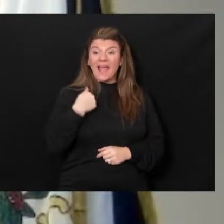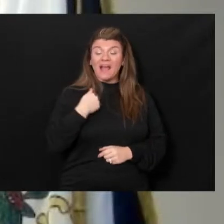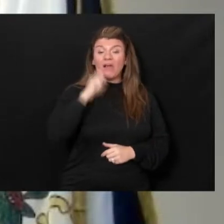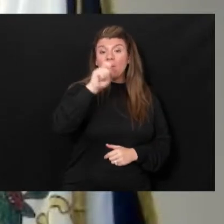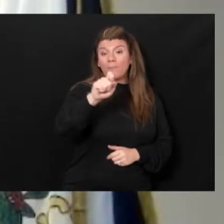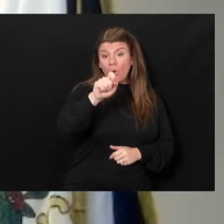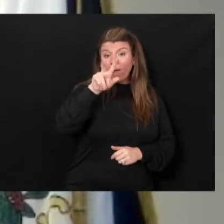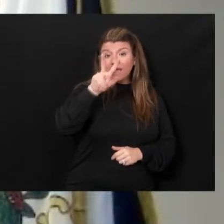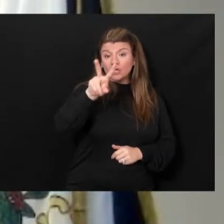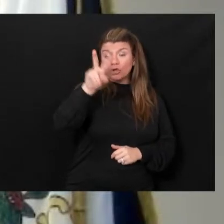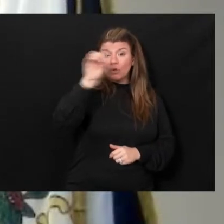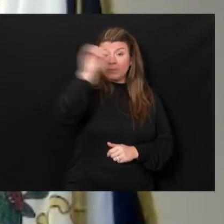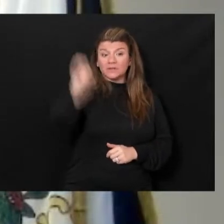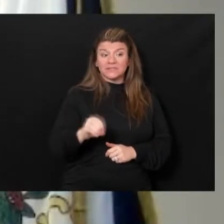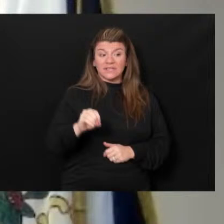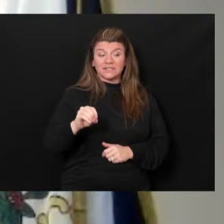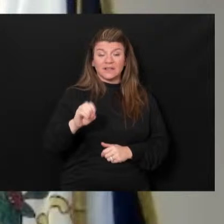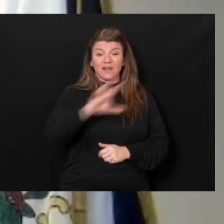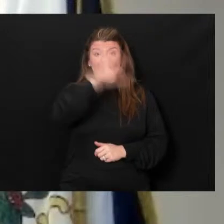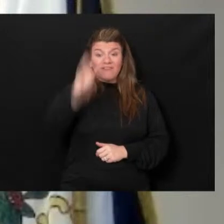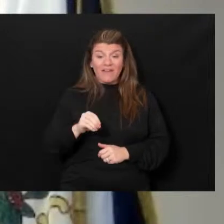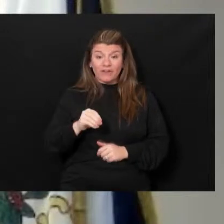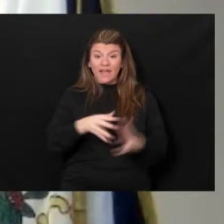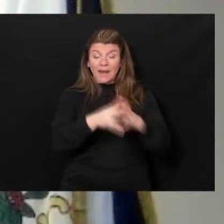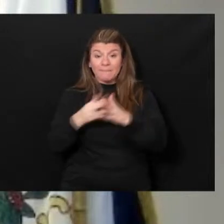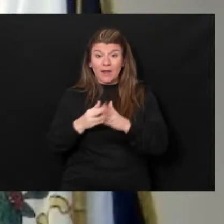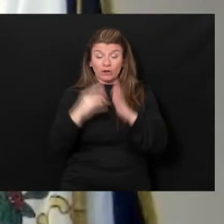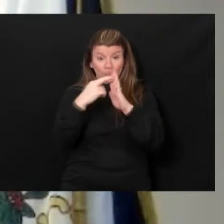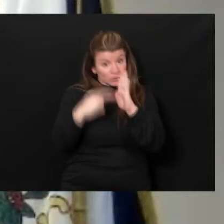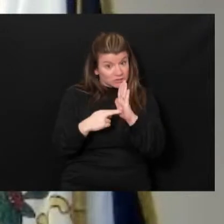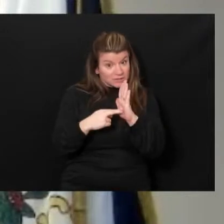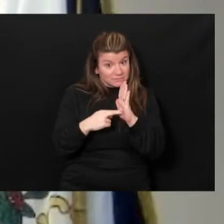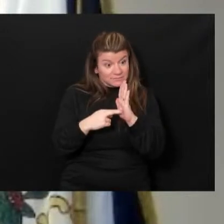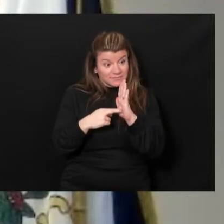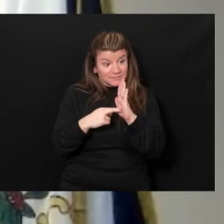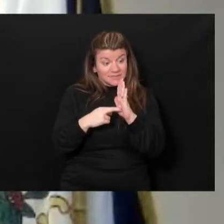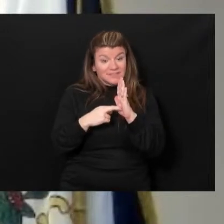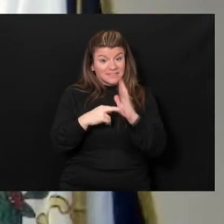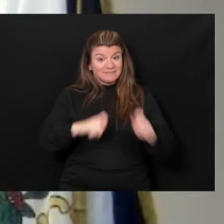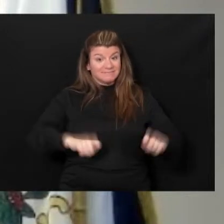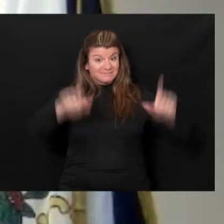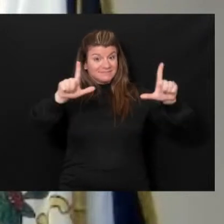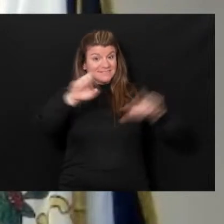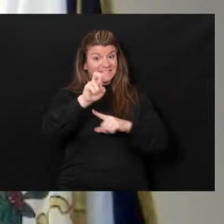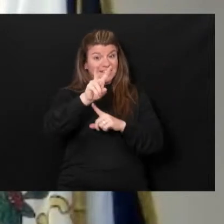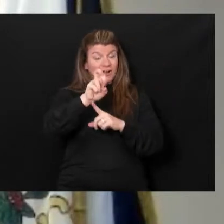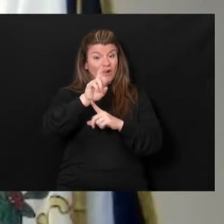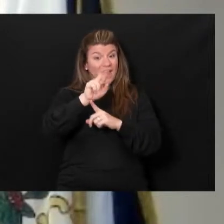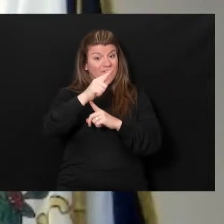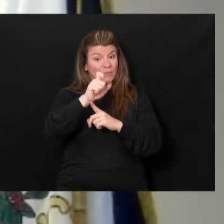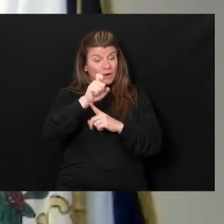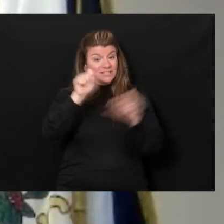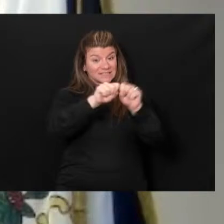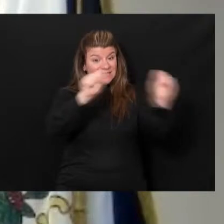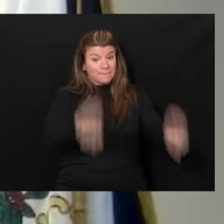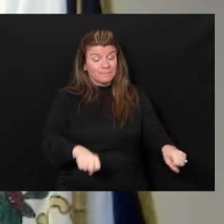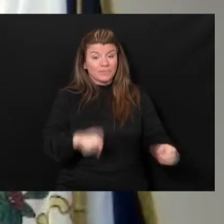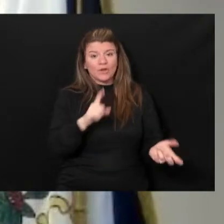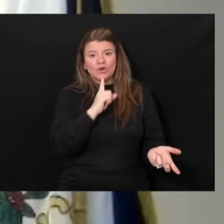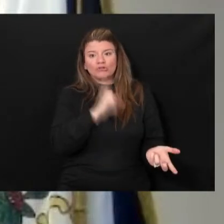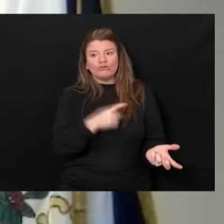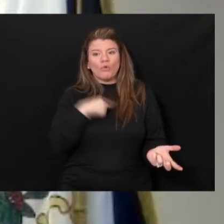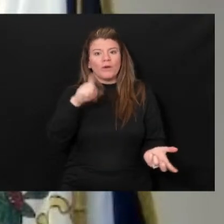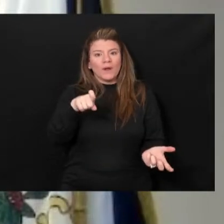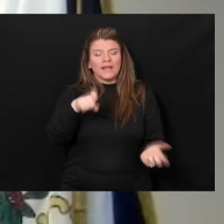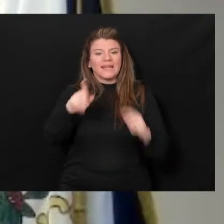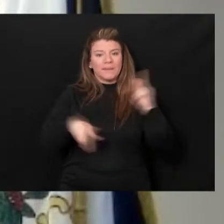0.2% of African Americans registered in Everbridge, in the state vaccine registration system. So we really need folks